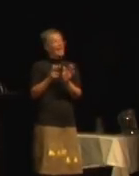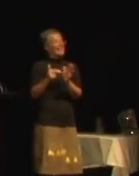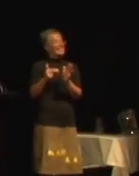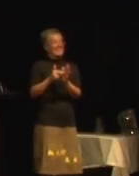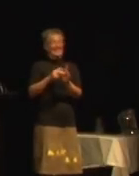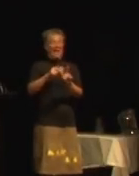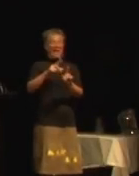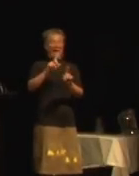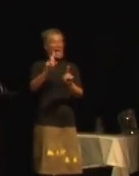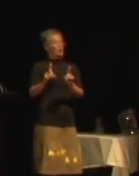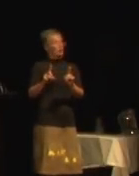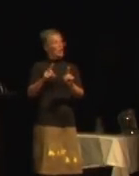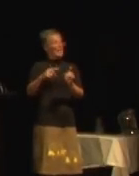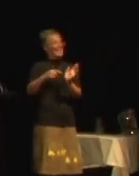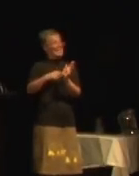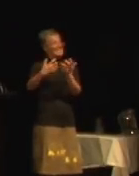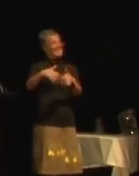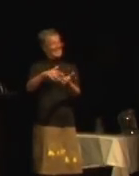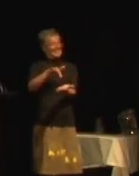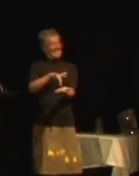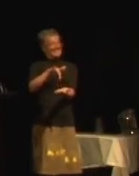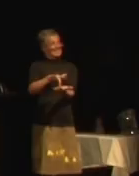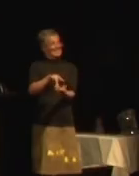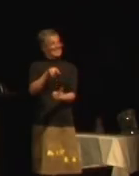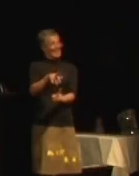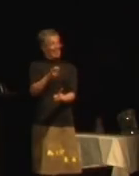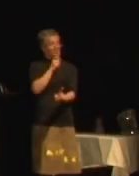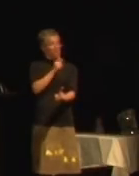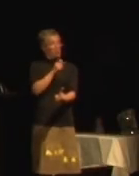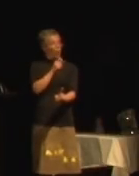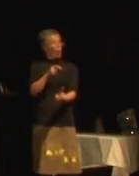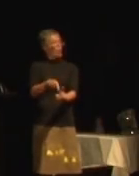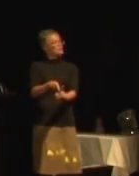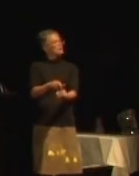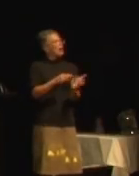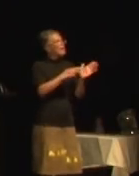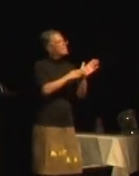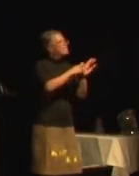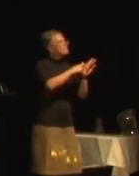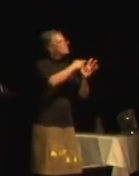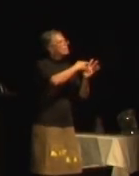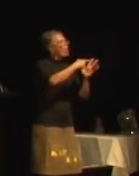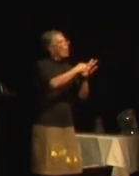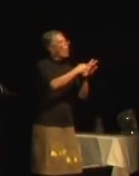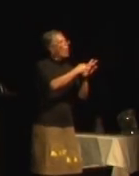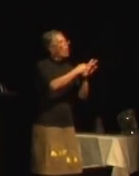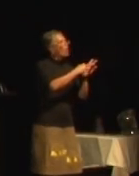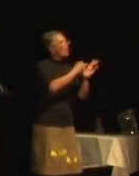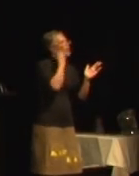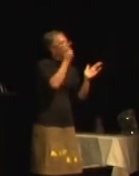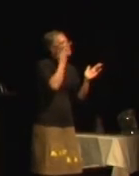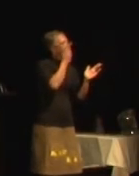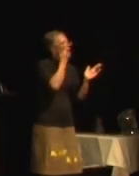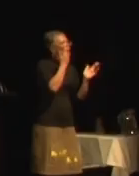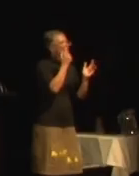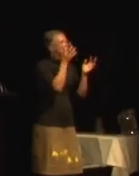Text Center's community consultation and report on digitizing the book Moko, or Maori Tattooing, that was published in